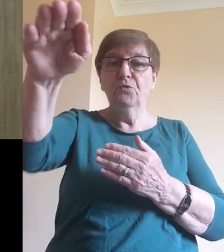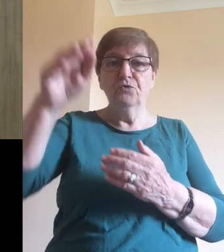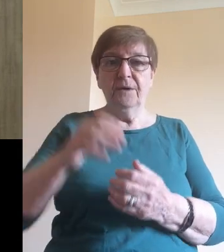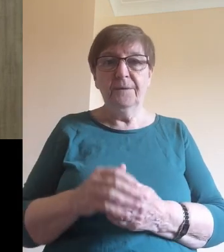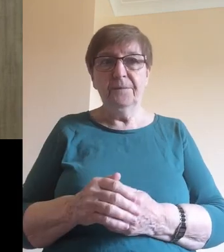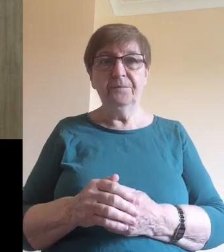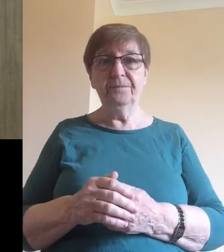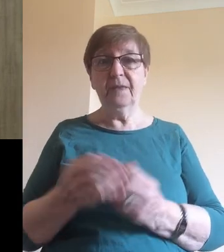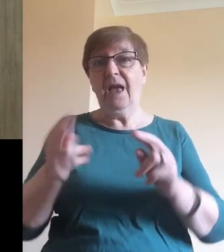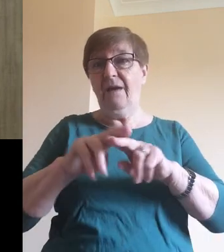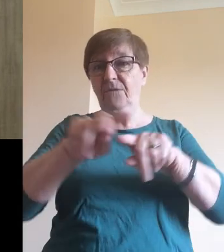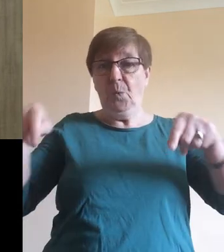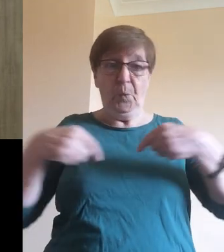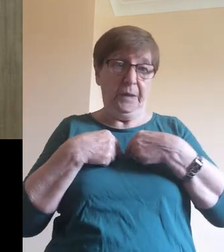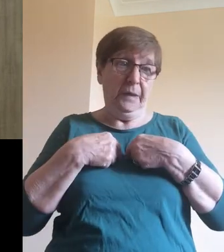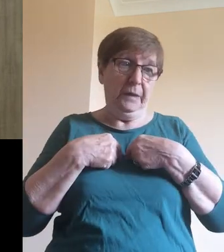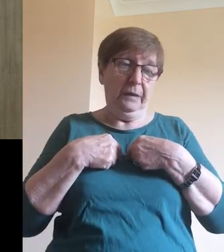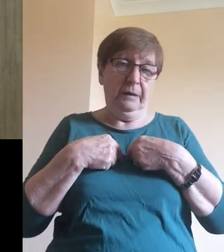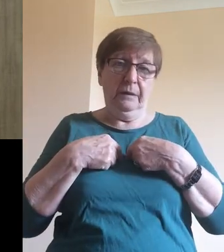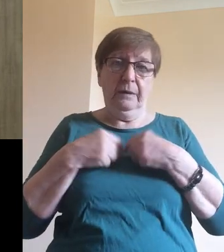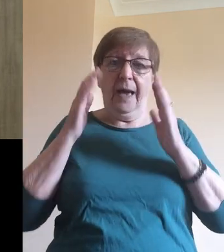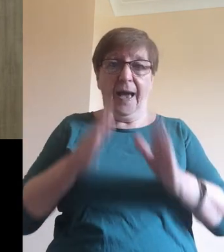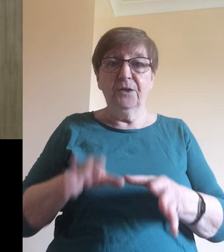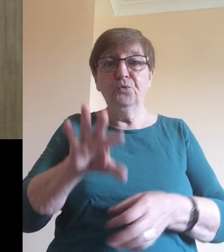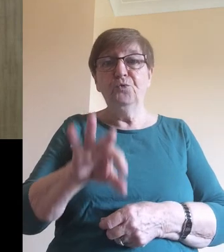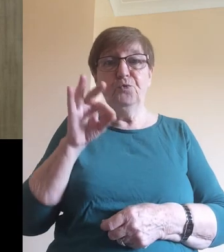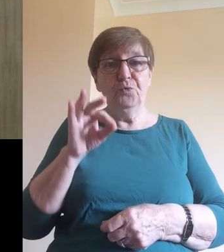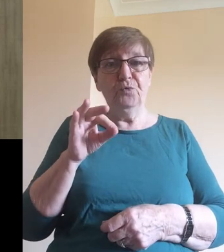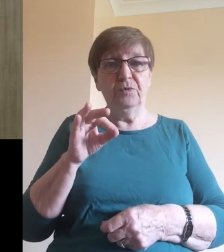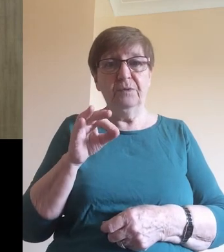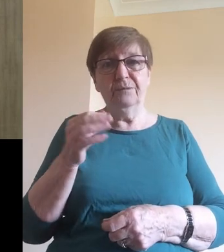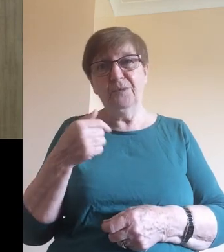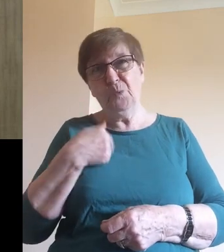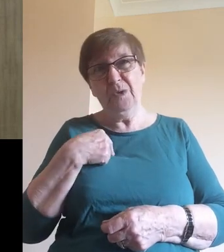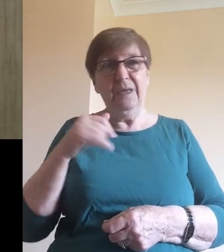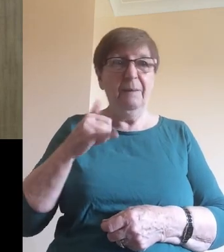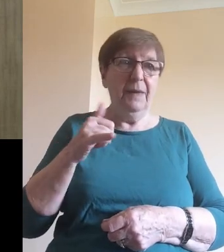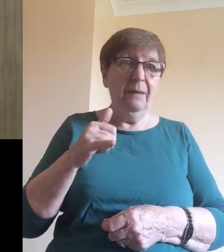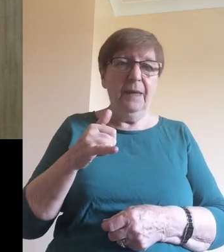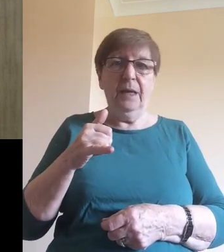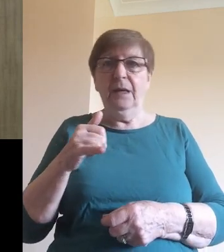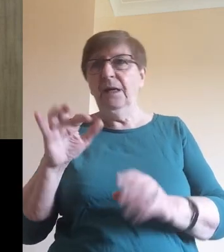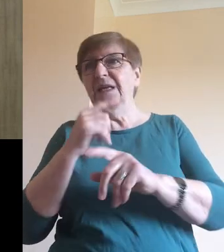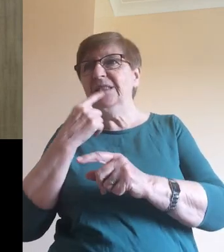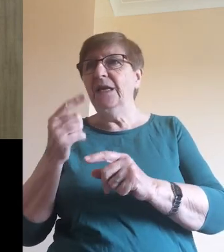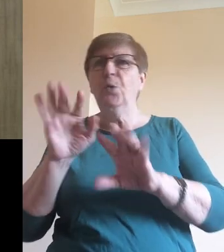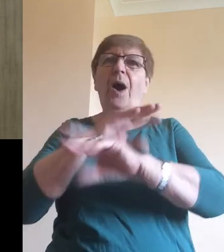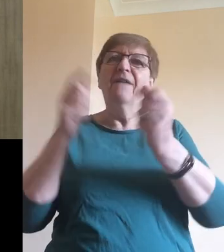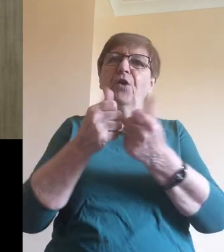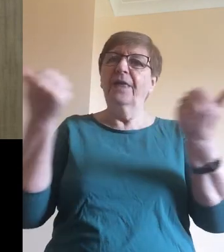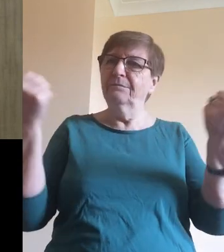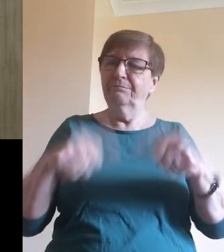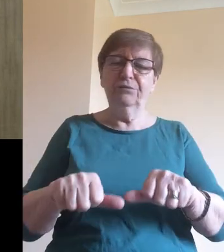Had it been up to us, and thank the Lord it wasn't up to us, but were it up to us, we might have wrapped everything up right away.